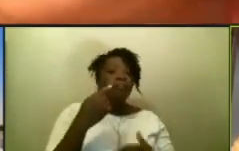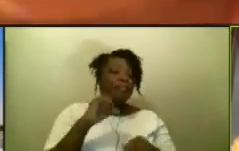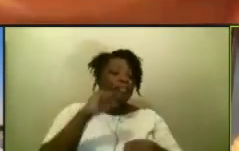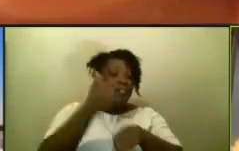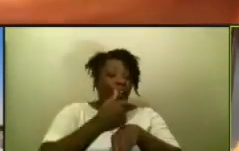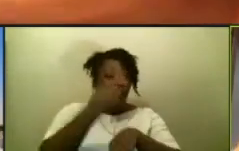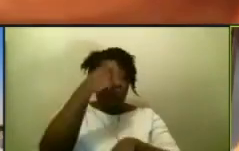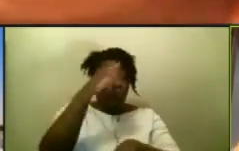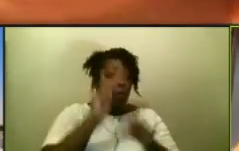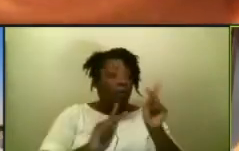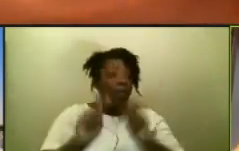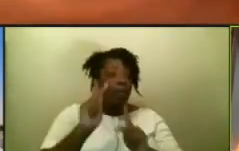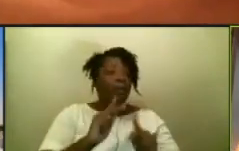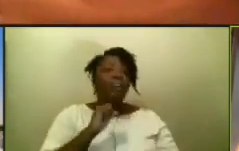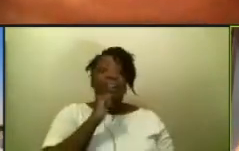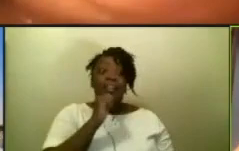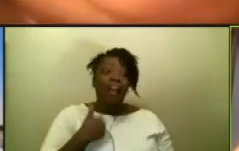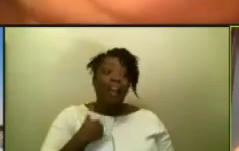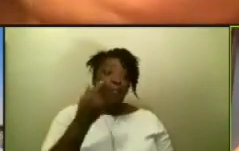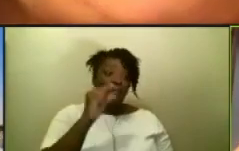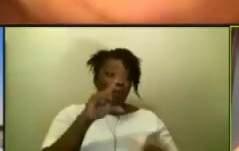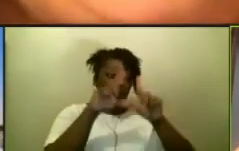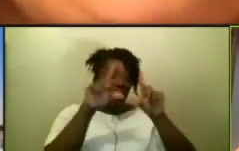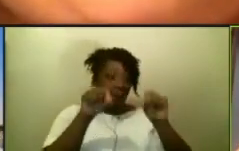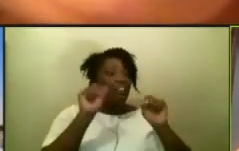we can help out these folks during this time. So some of these